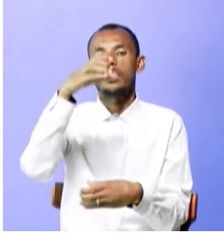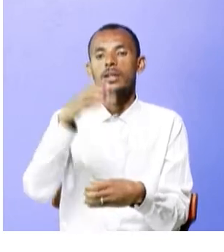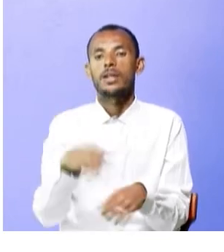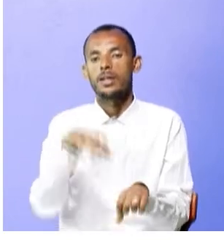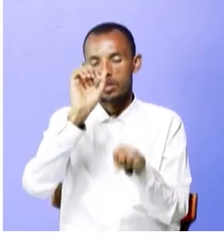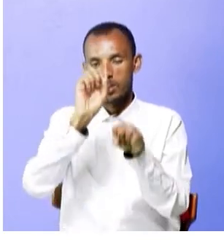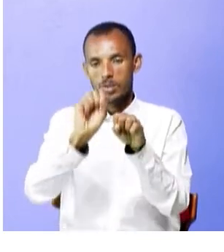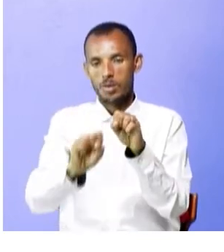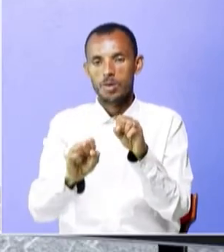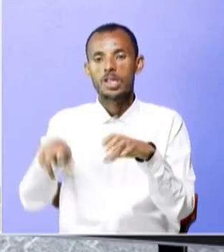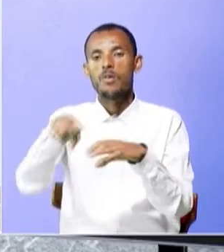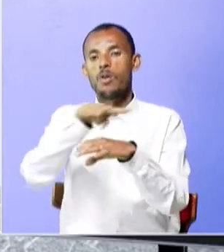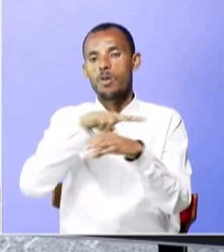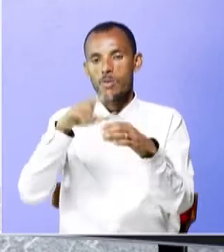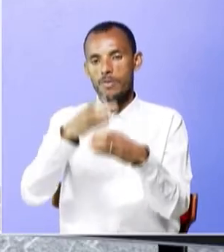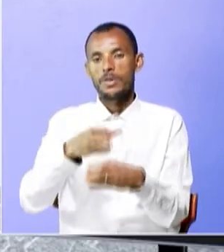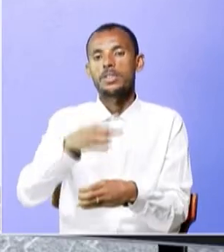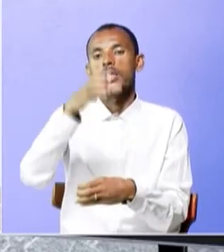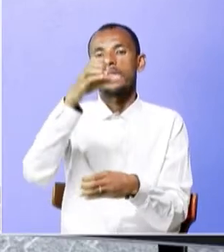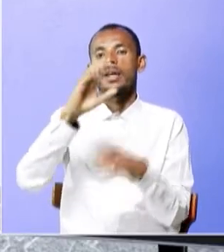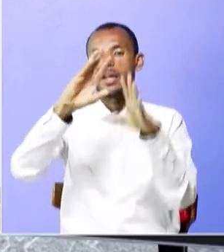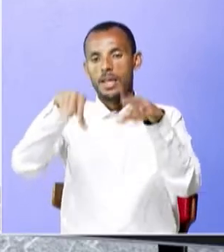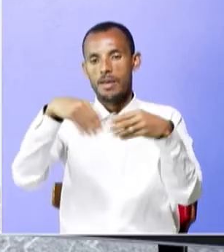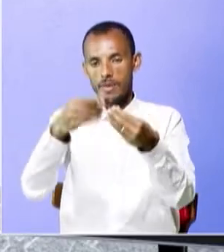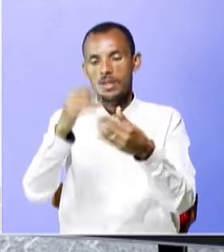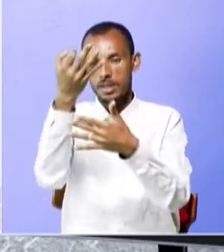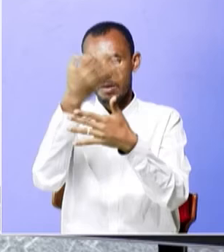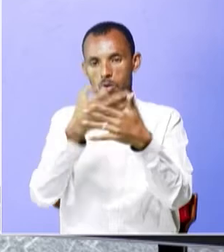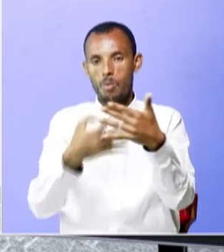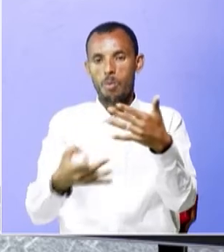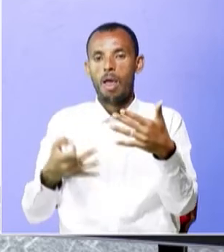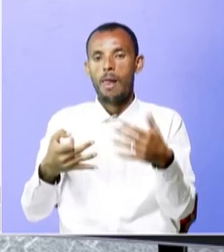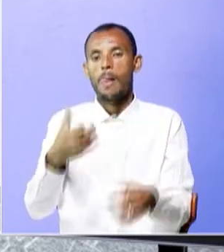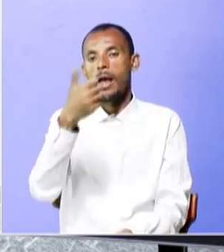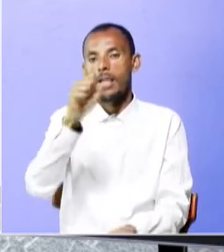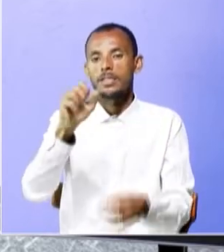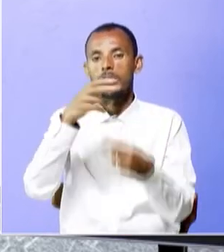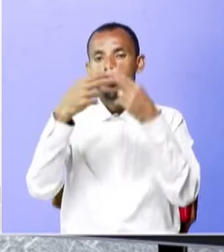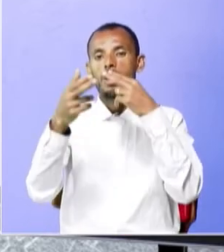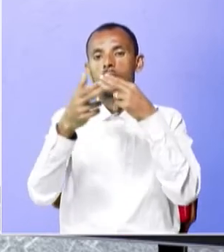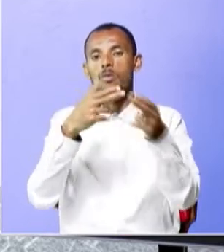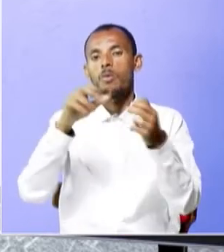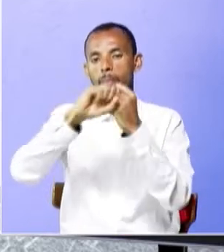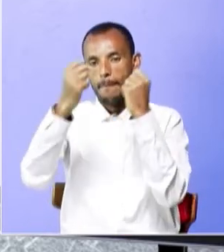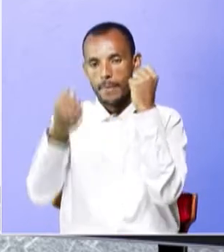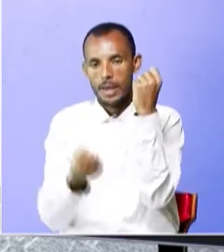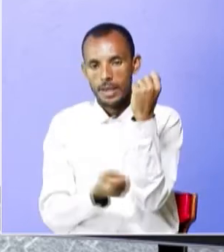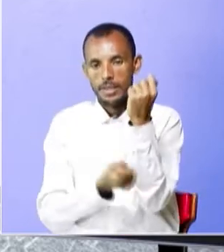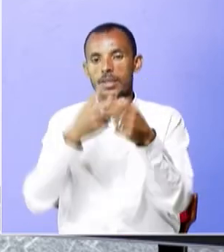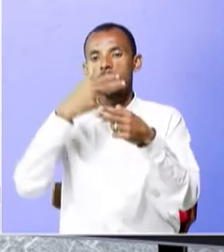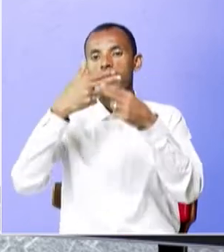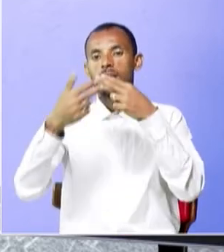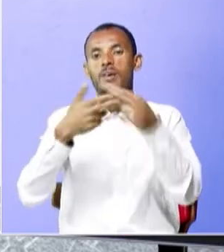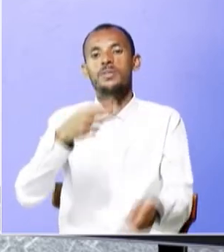so the volume of a cylinder is given by the formula as the product of base times